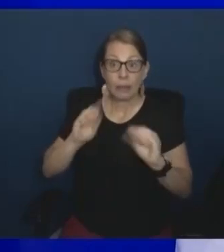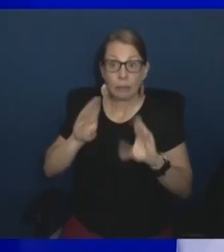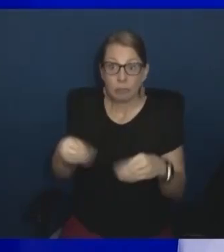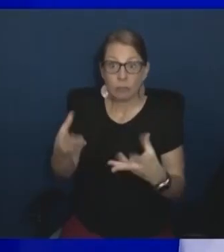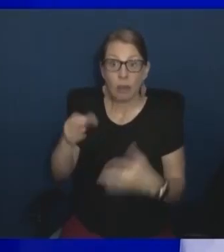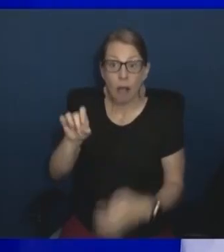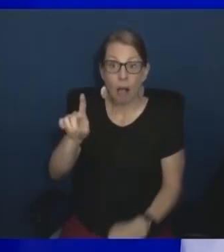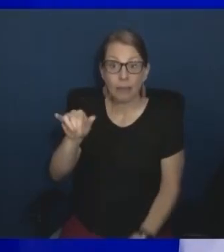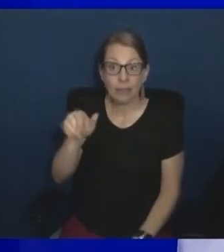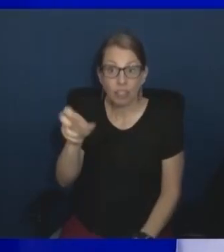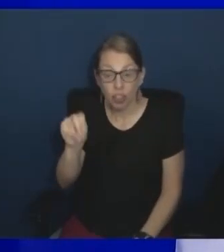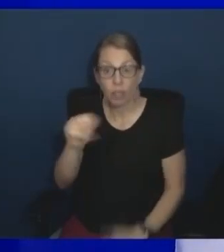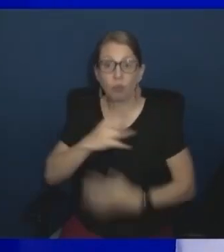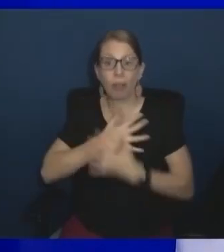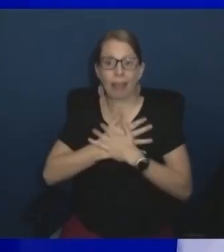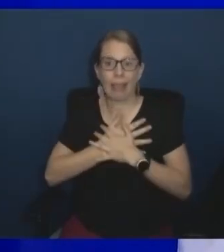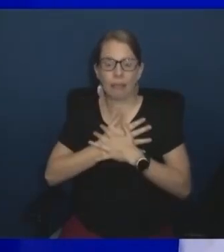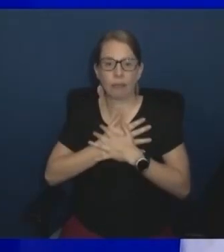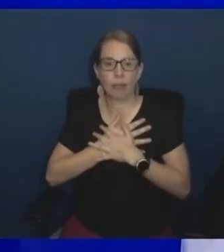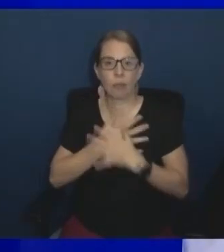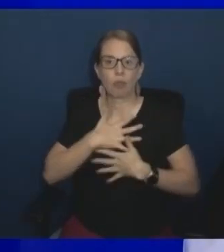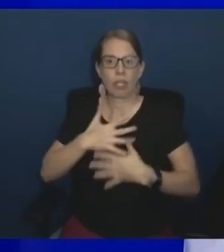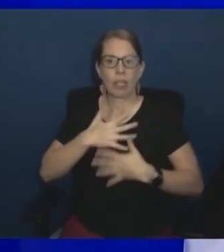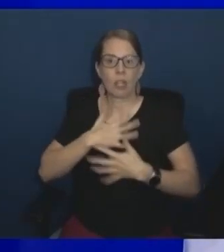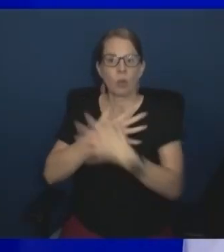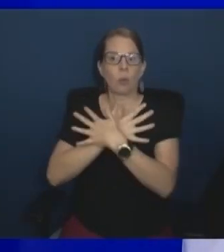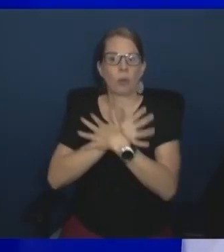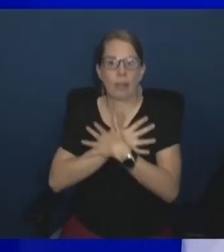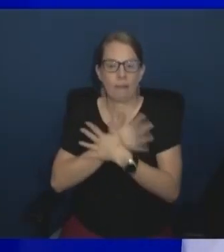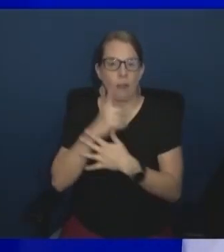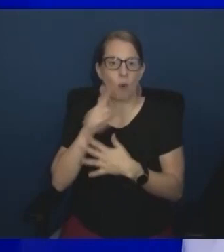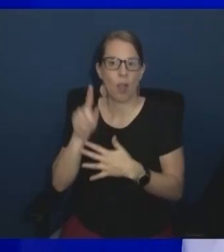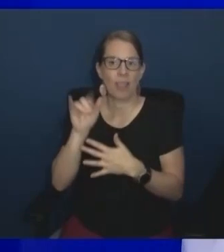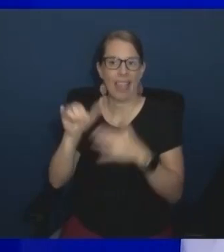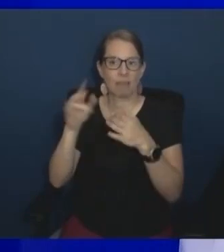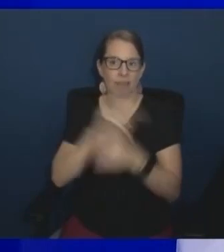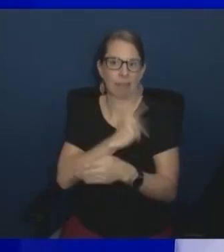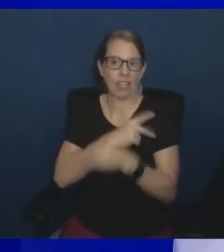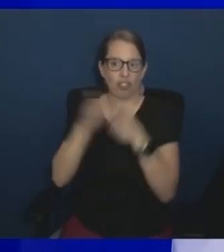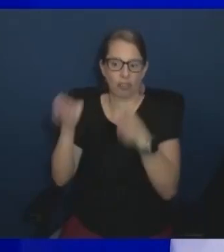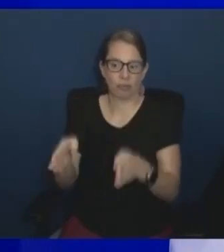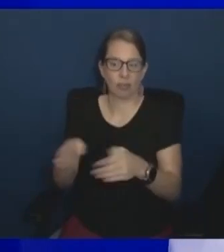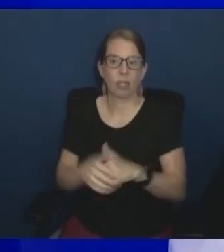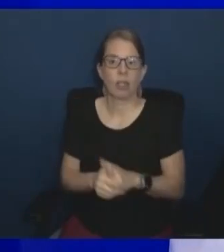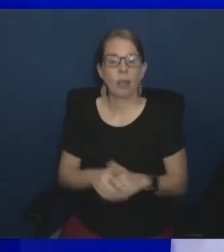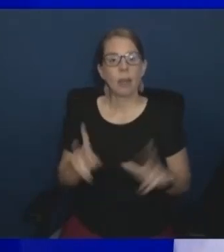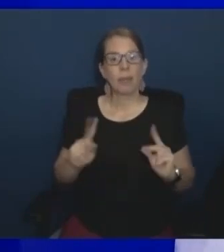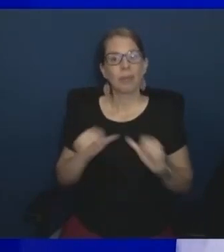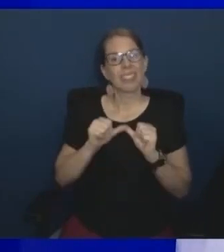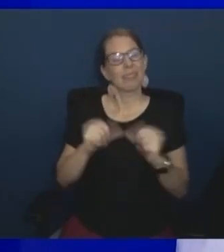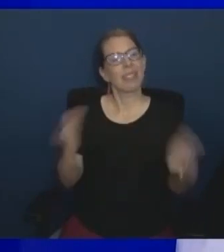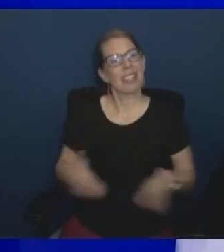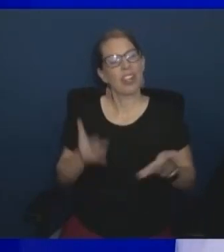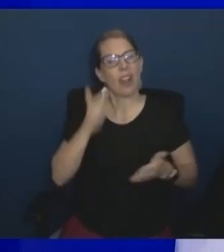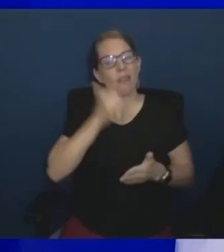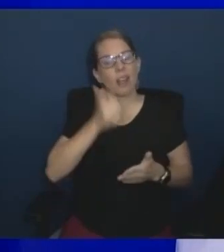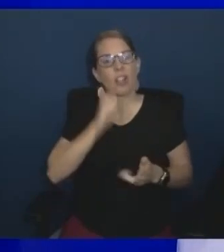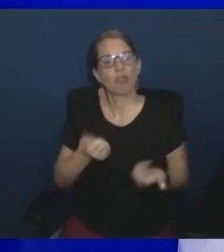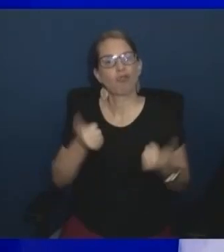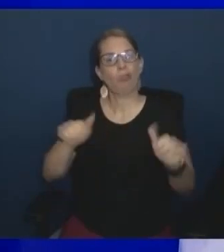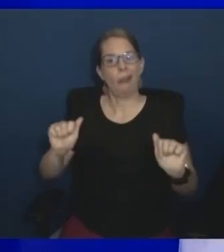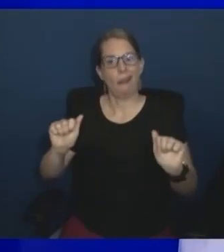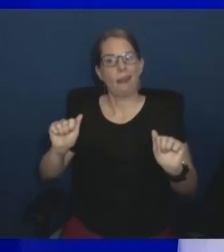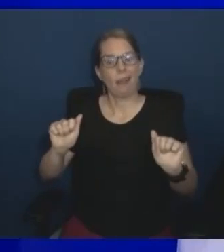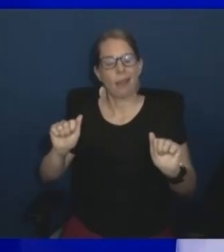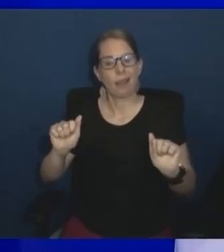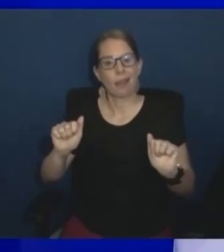breathing relief to that person. And just understanding that there are people who continue to be here every day to try and make you or your